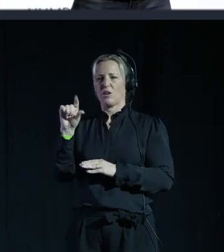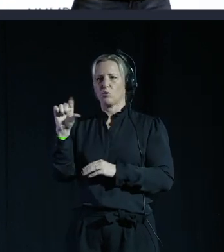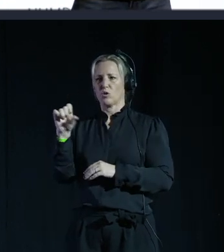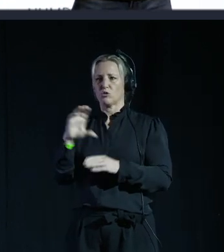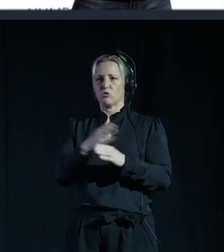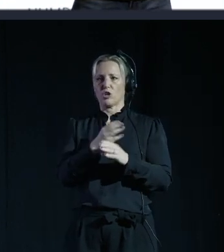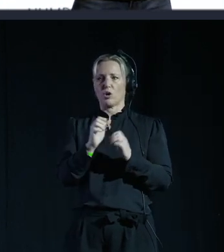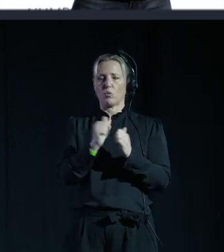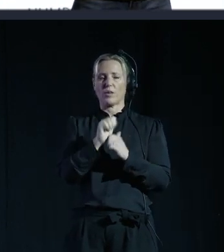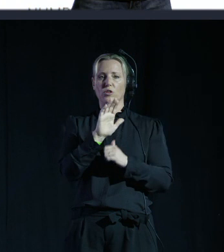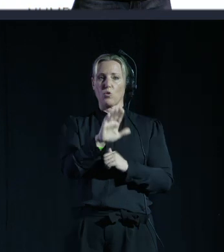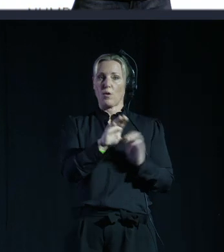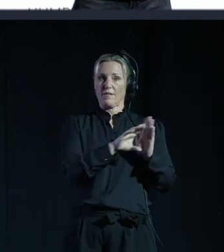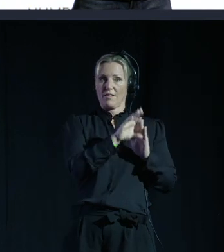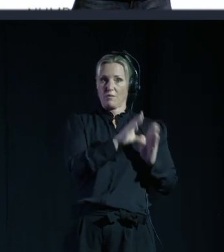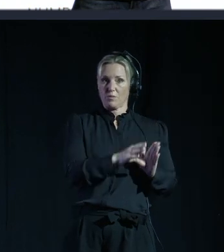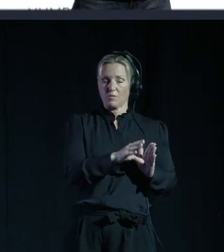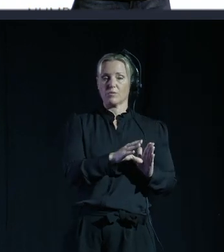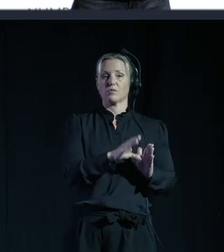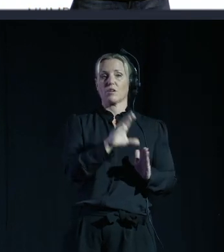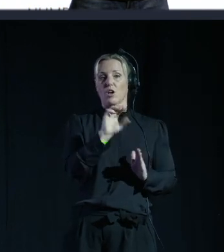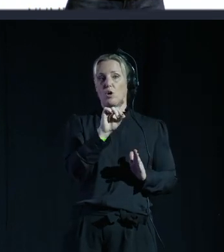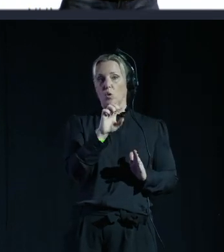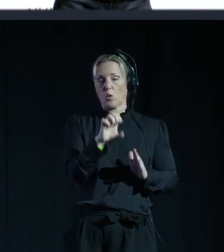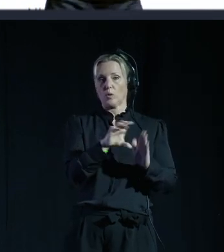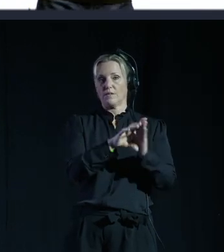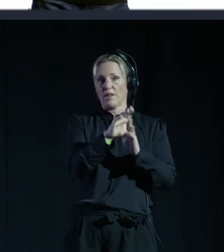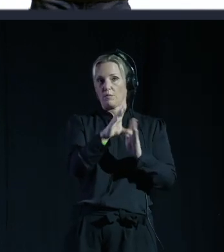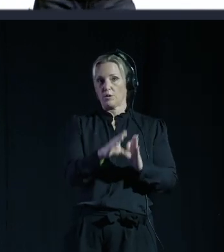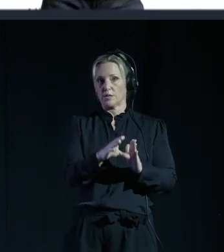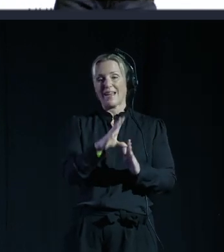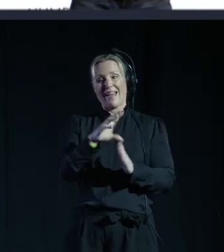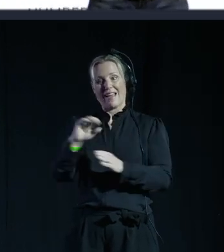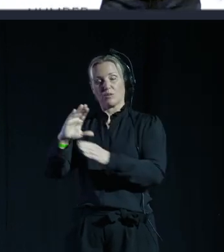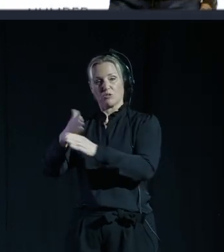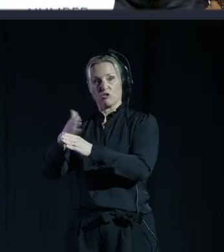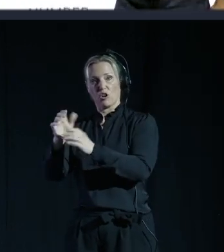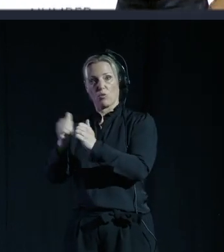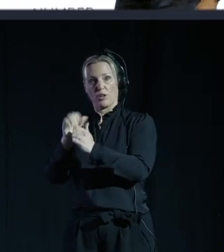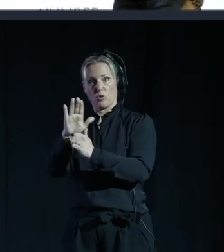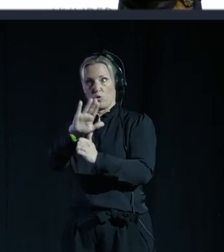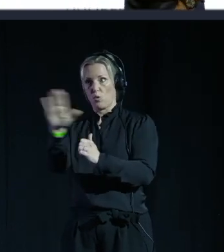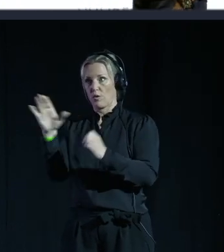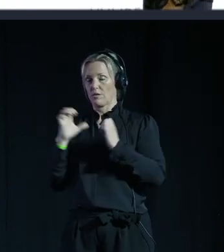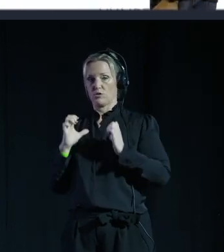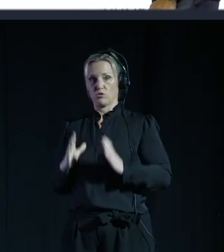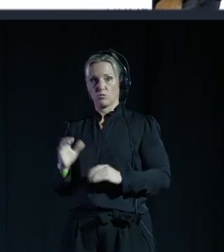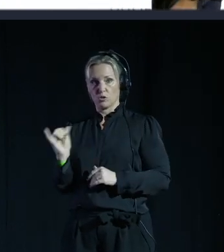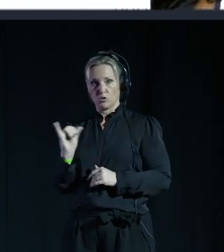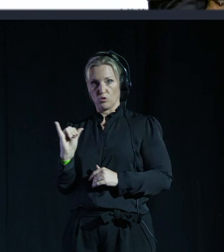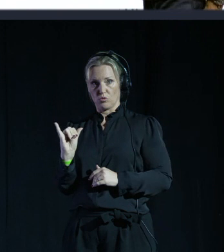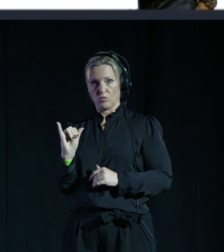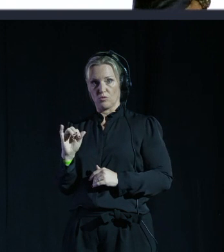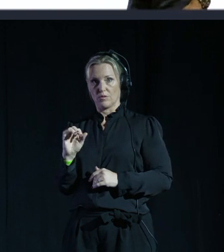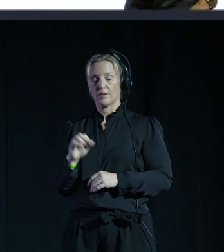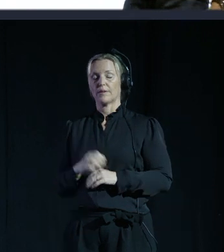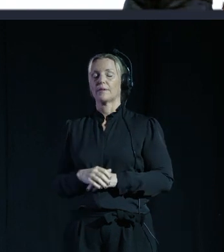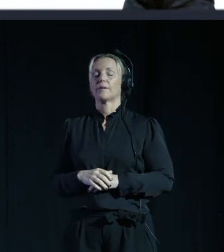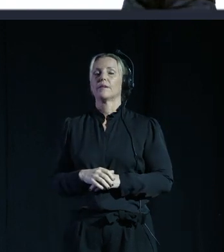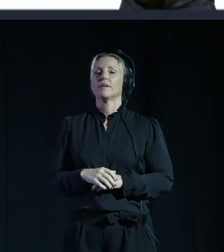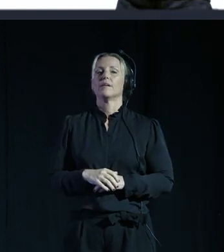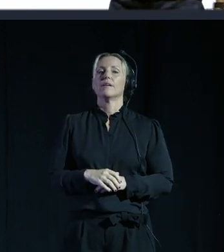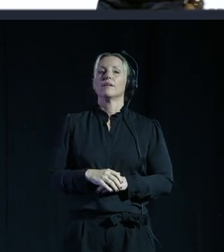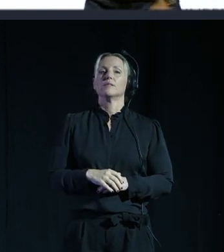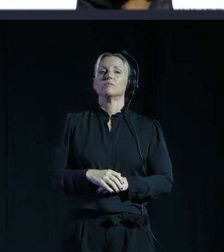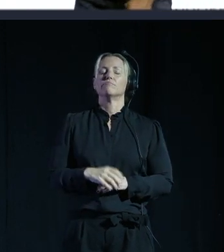developers, but it's also a great way to work with your consumers, so your data consumers can see what's there. Now, as the